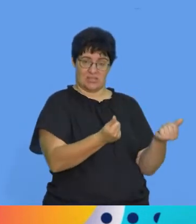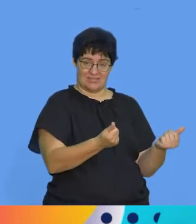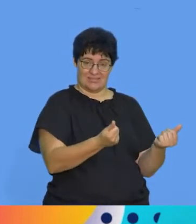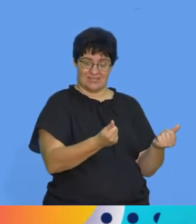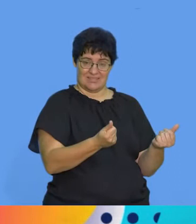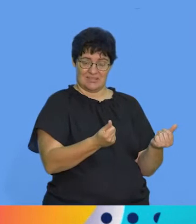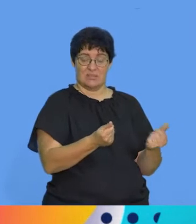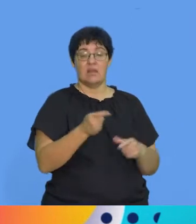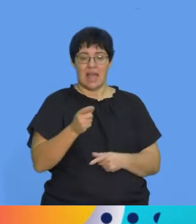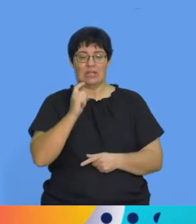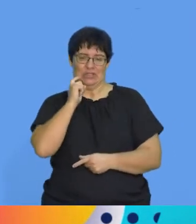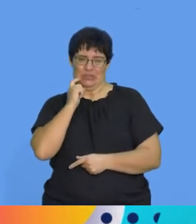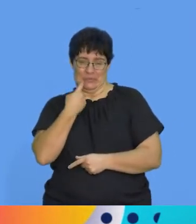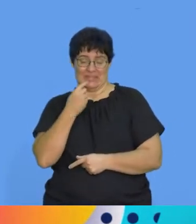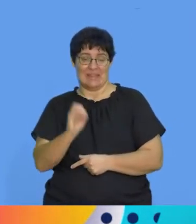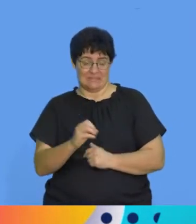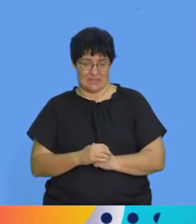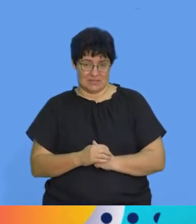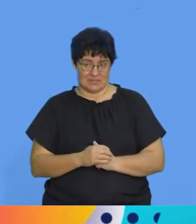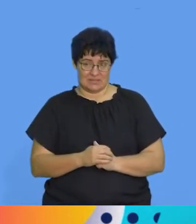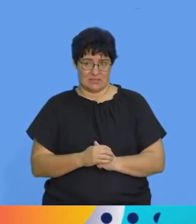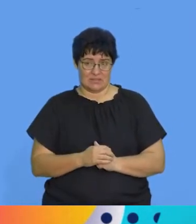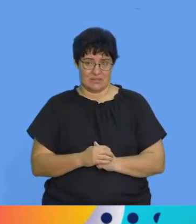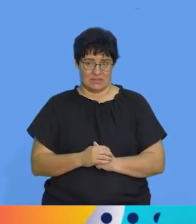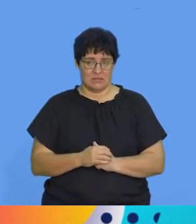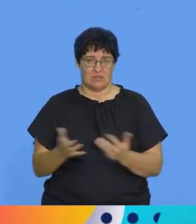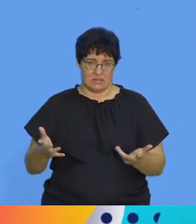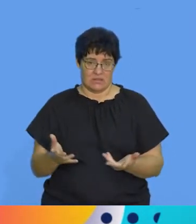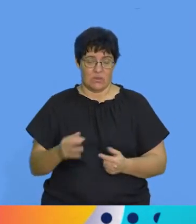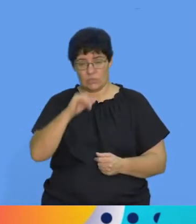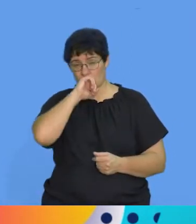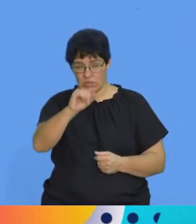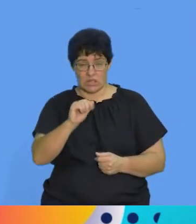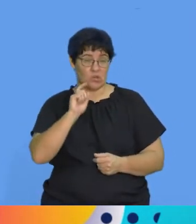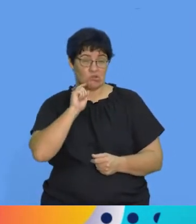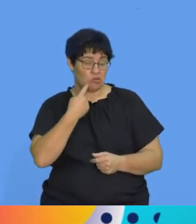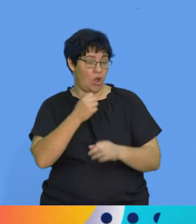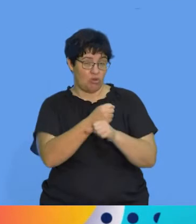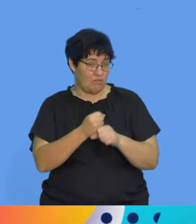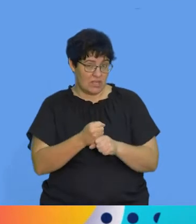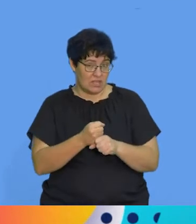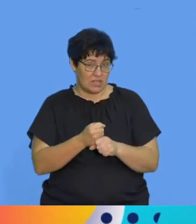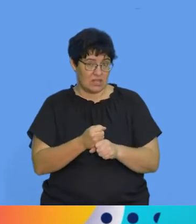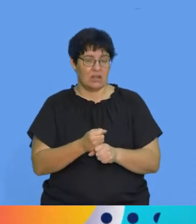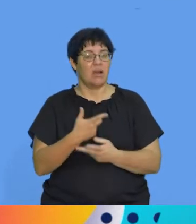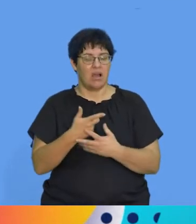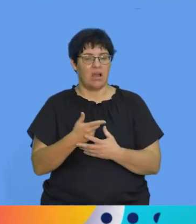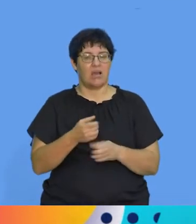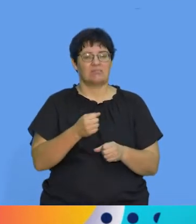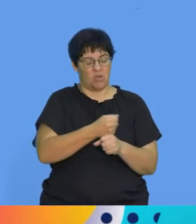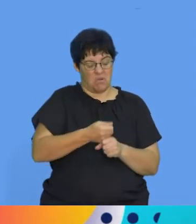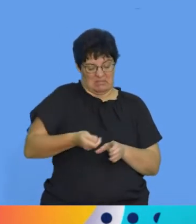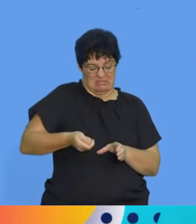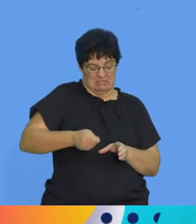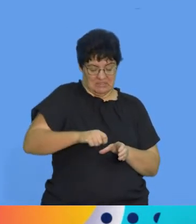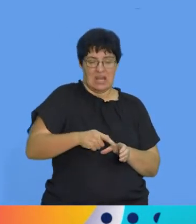the sweet to the taste is not the most critical thing. It is if you like some sugar in your coffee. Coffee's bitter. I